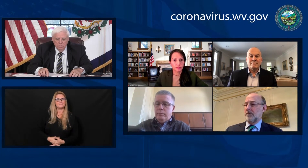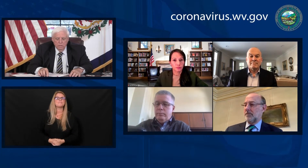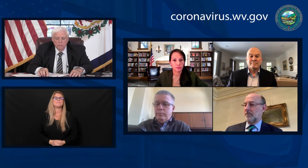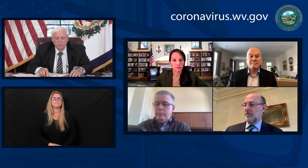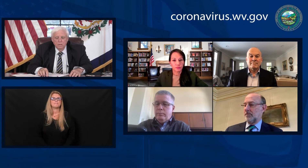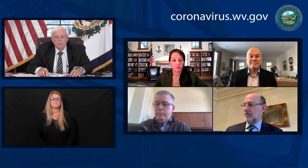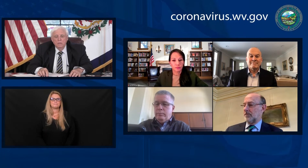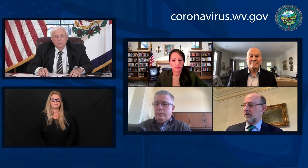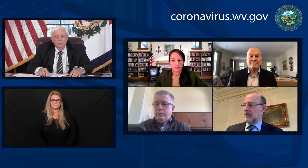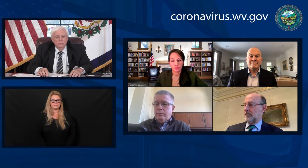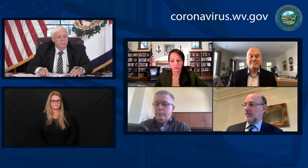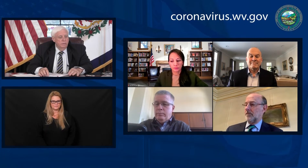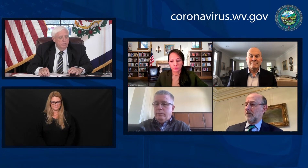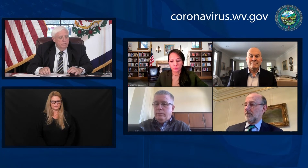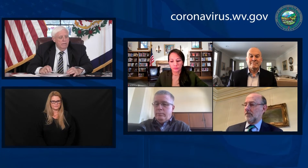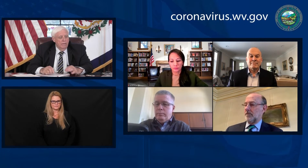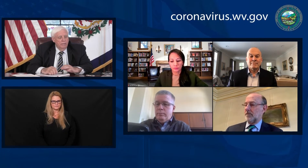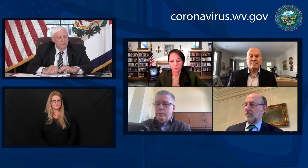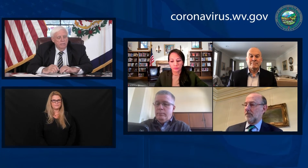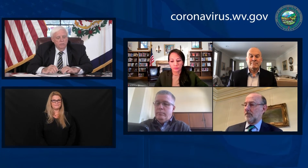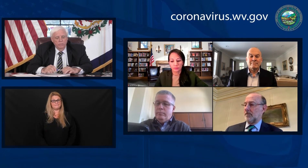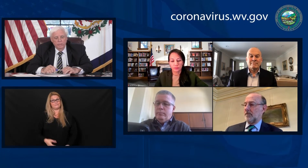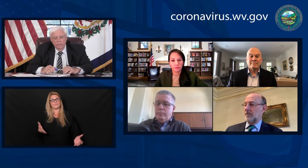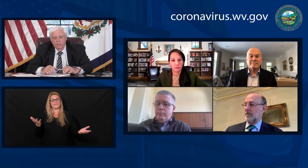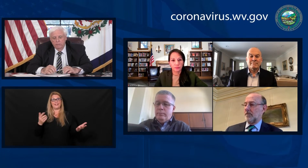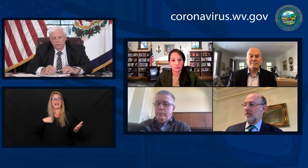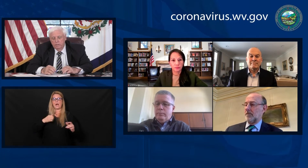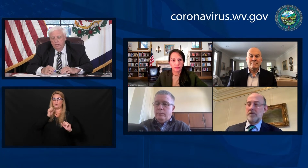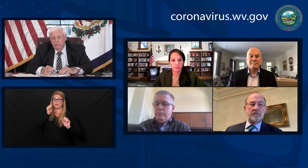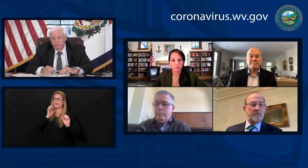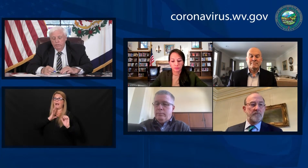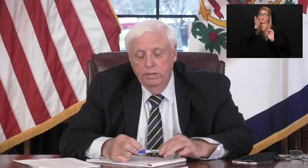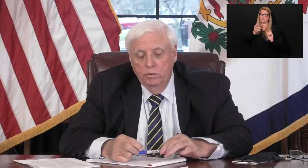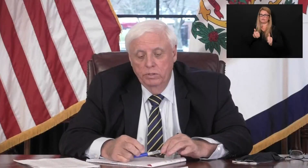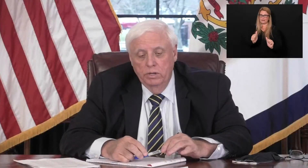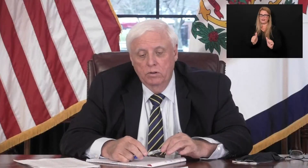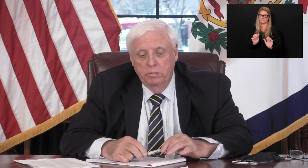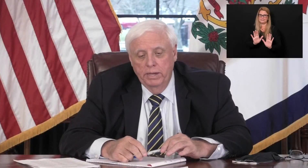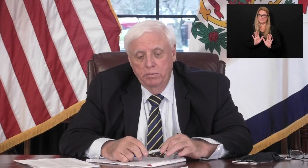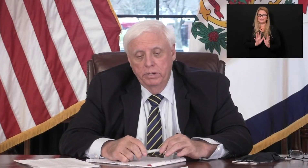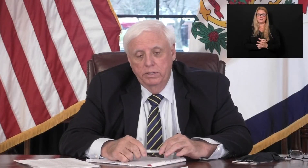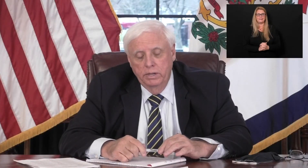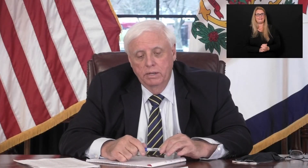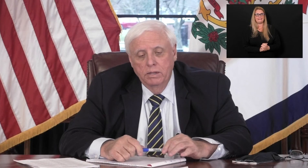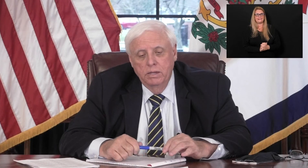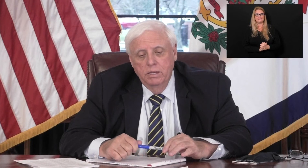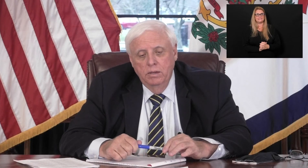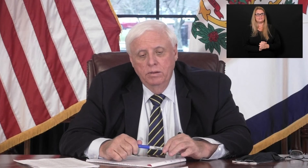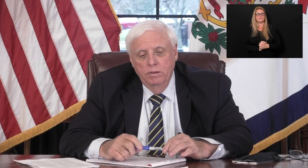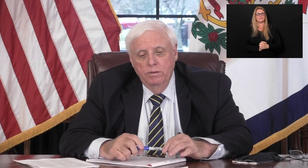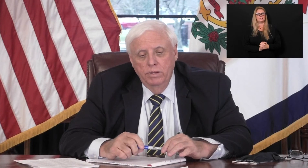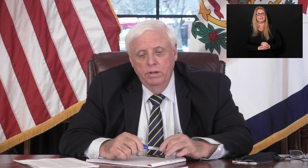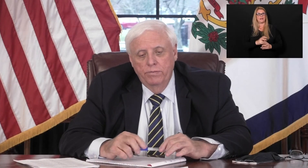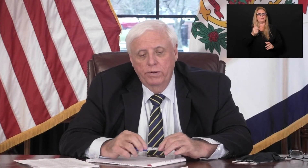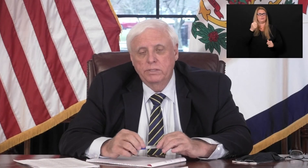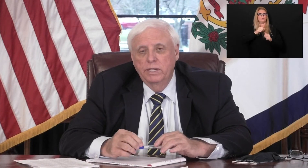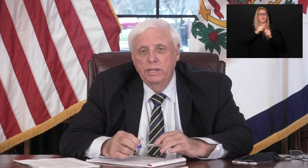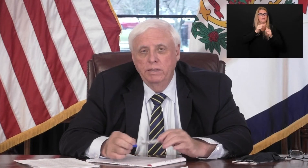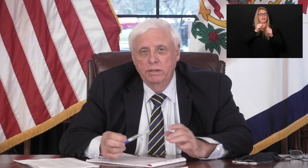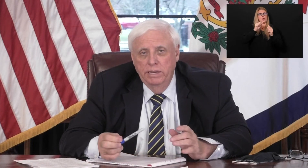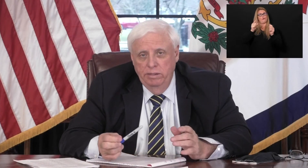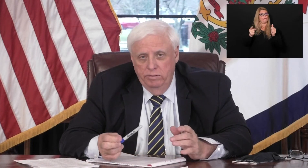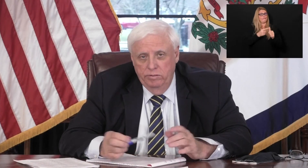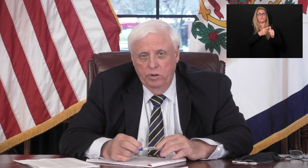you. Well, Stephen, I'll try. I'll tell you everything that we talked about, but the first